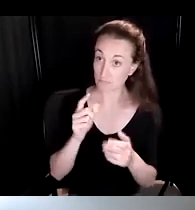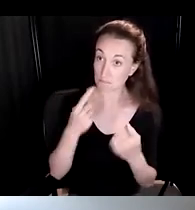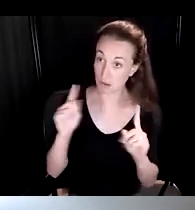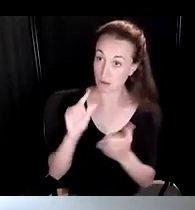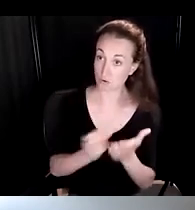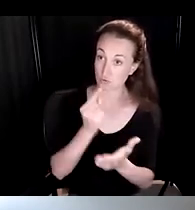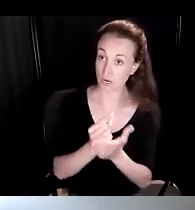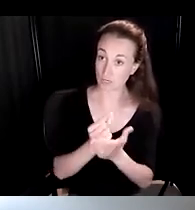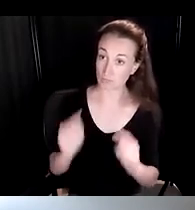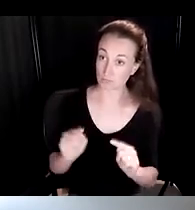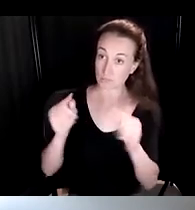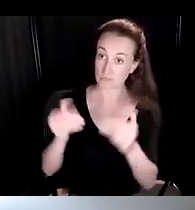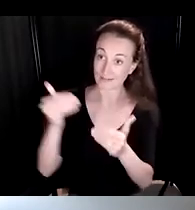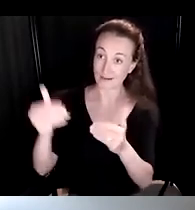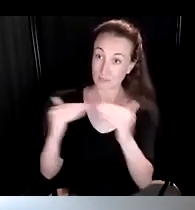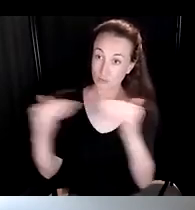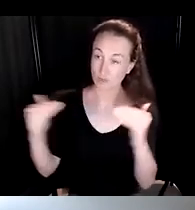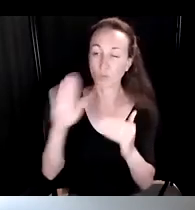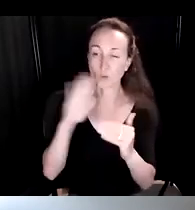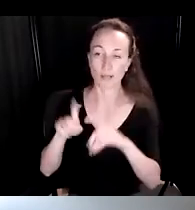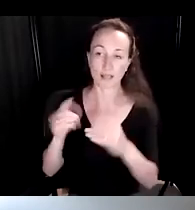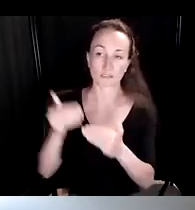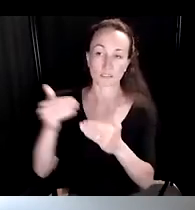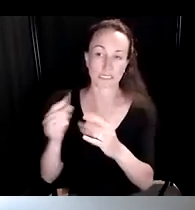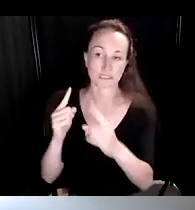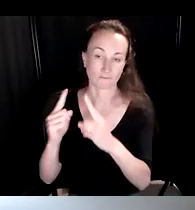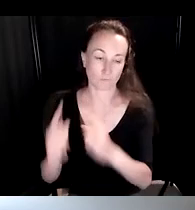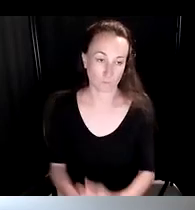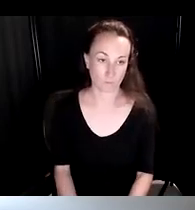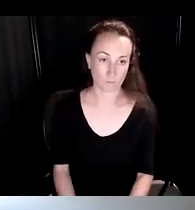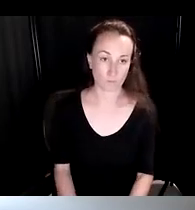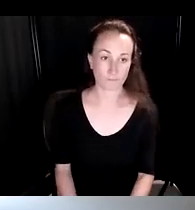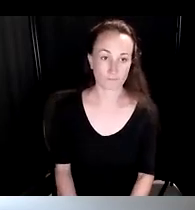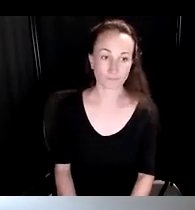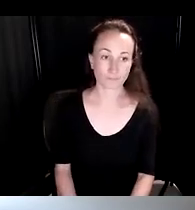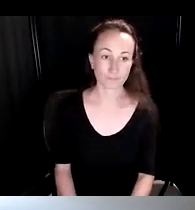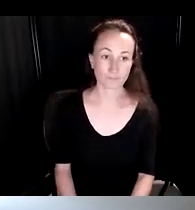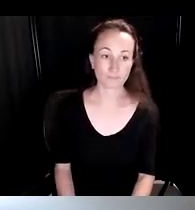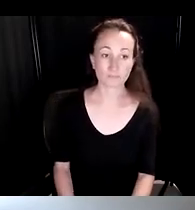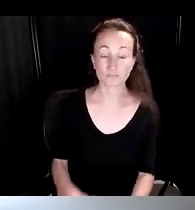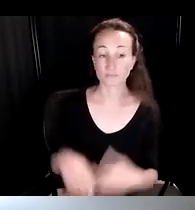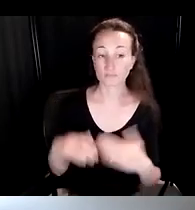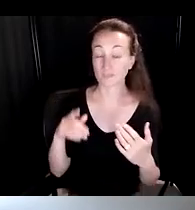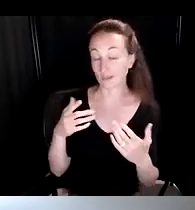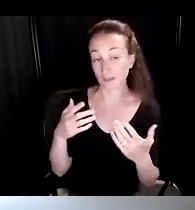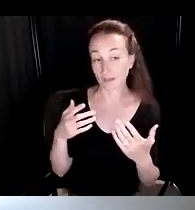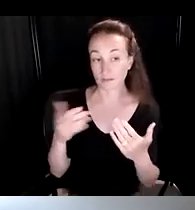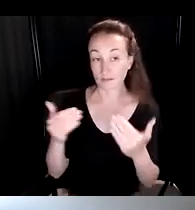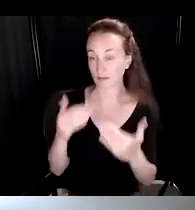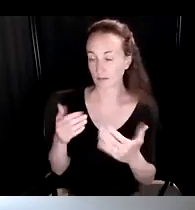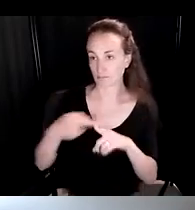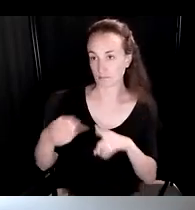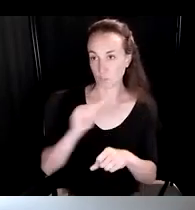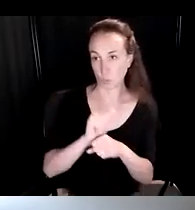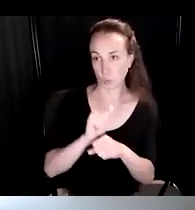And we can ask that information during the follow-up interviews. And then just so that we can get to work making money, so we asked them if